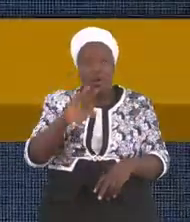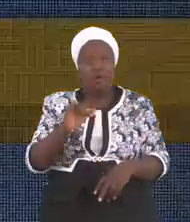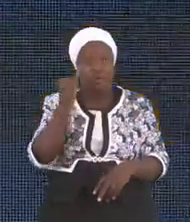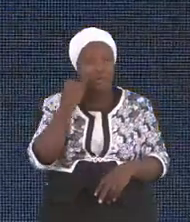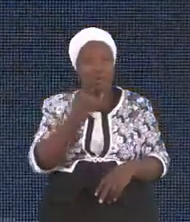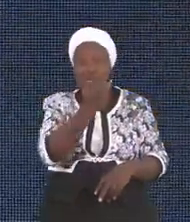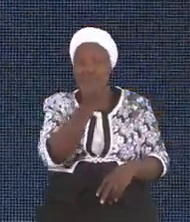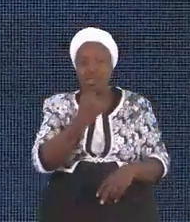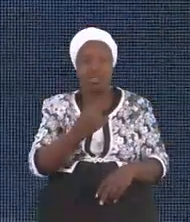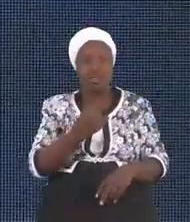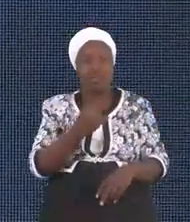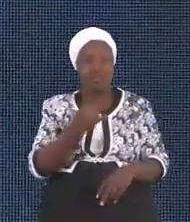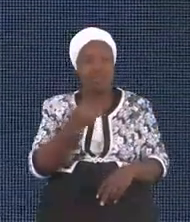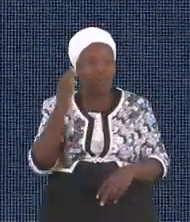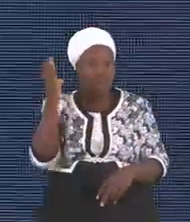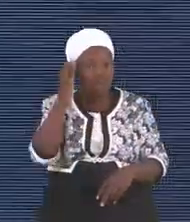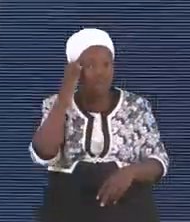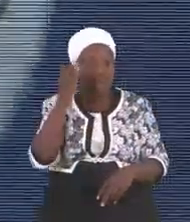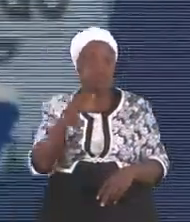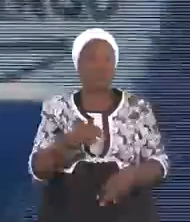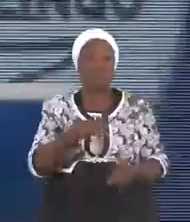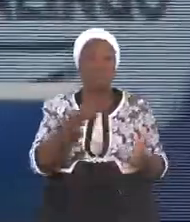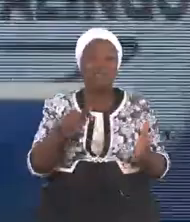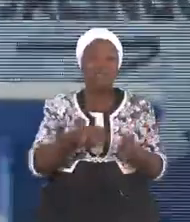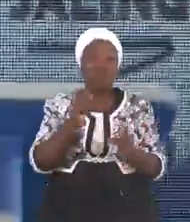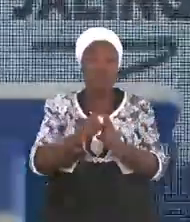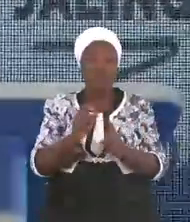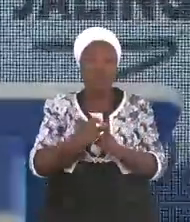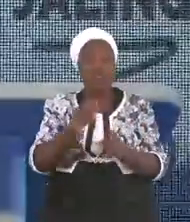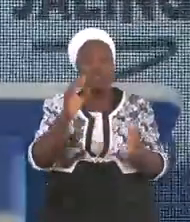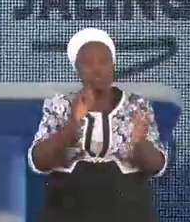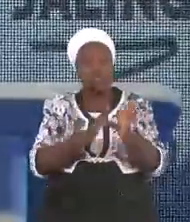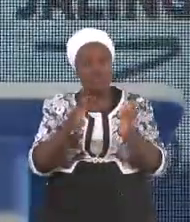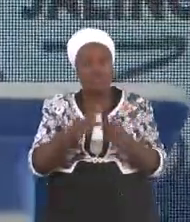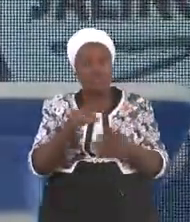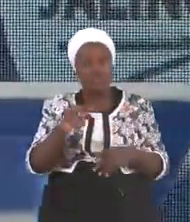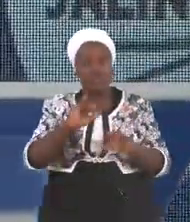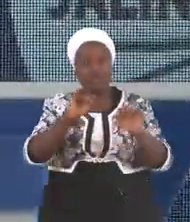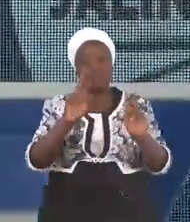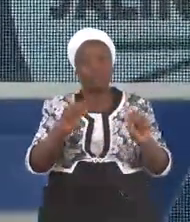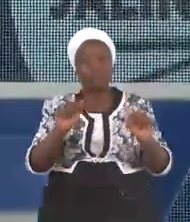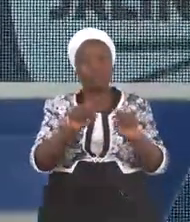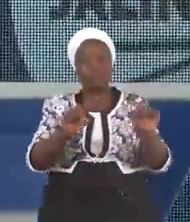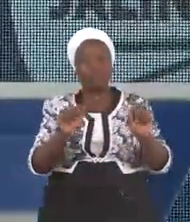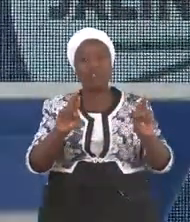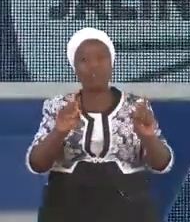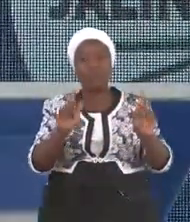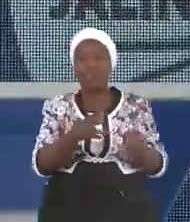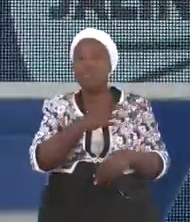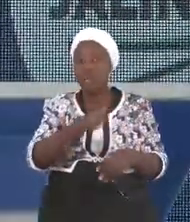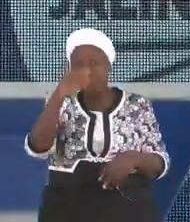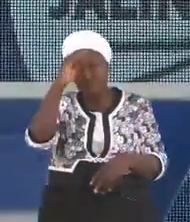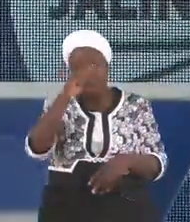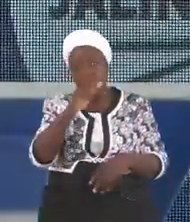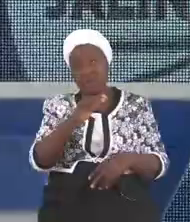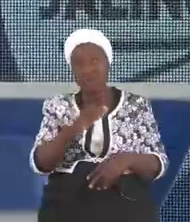these words. Jesus of Nazareth, a man approved of God among